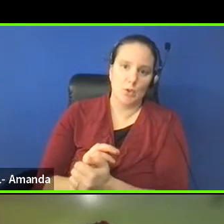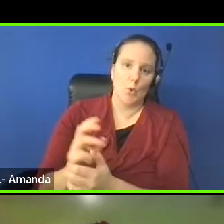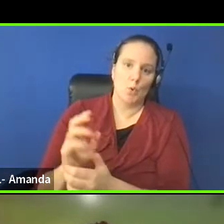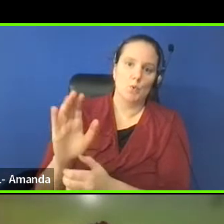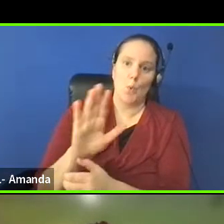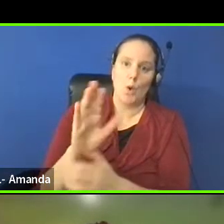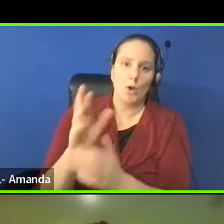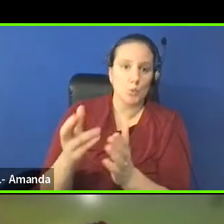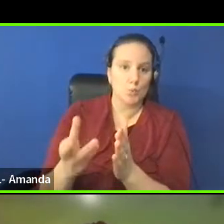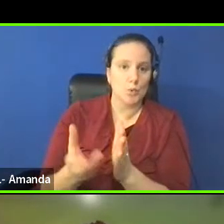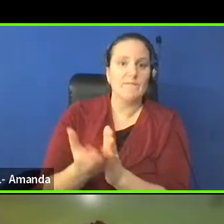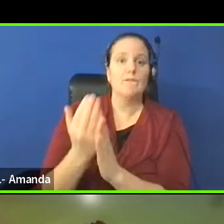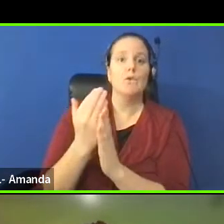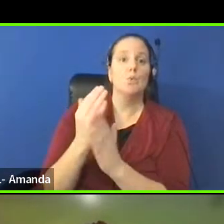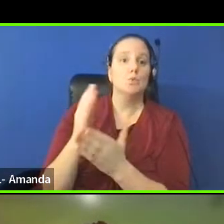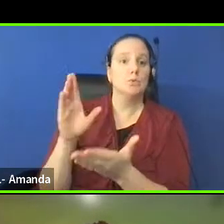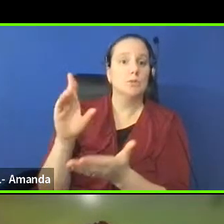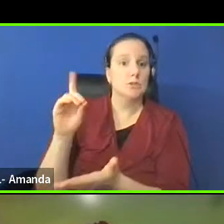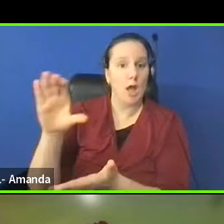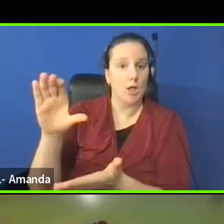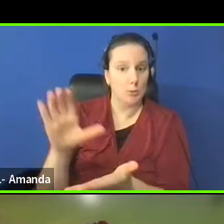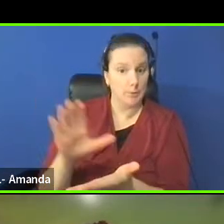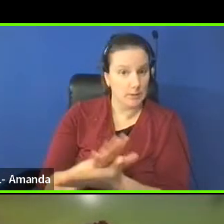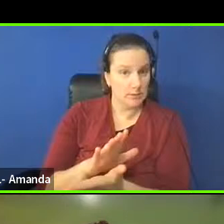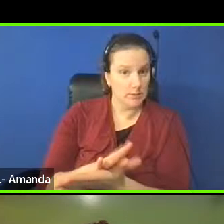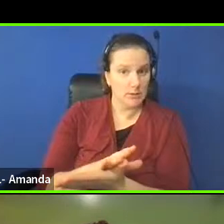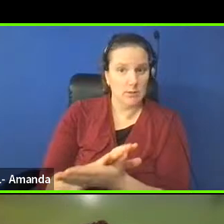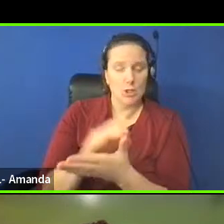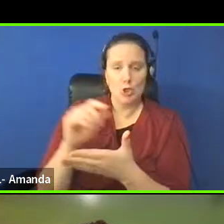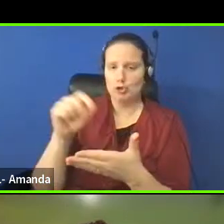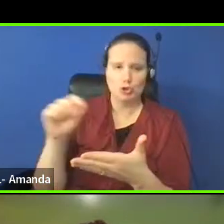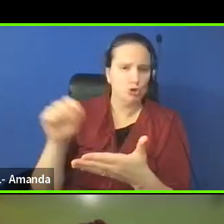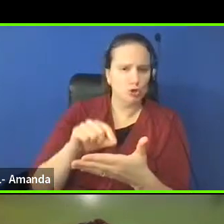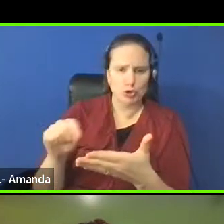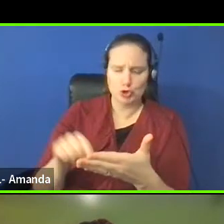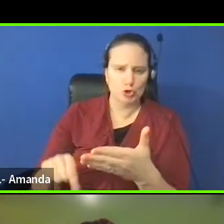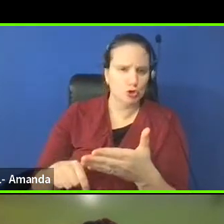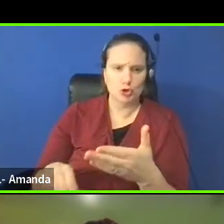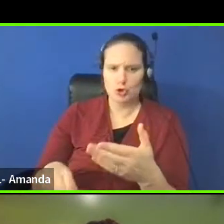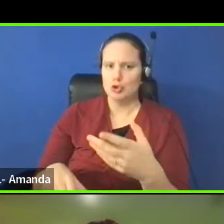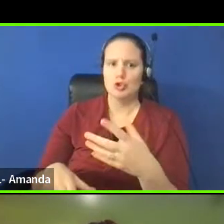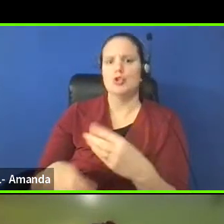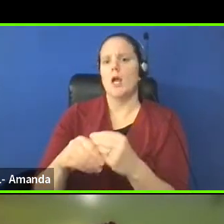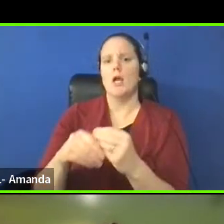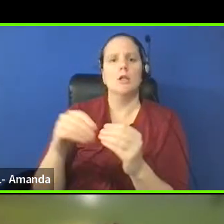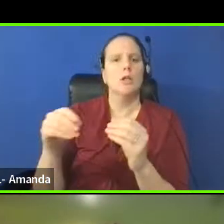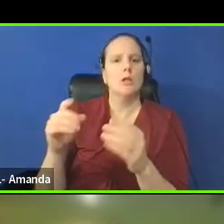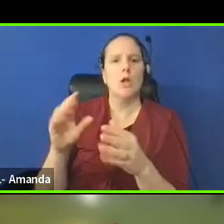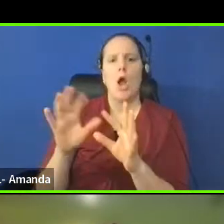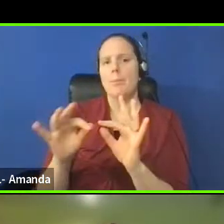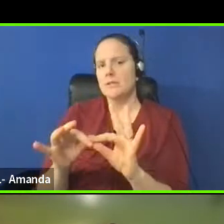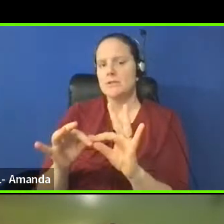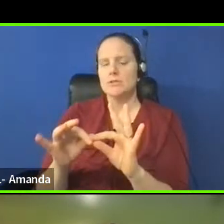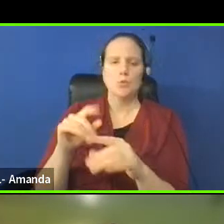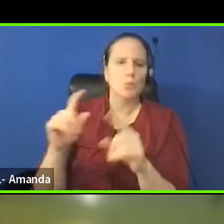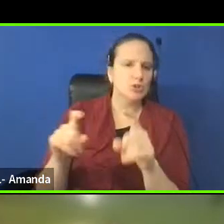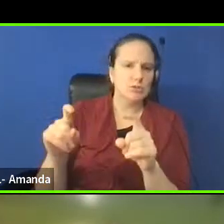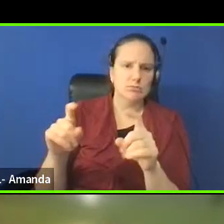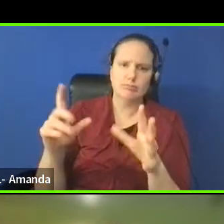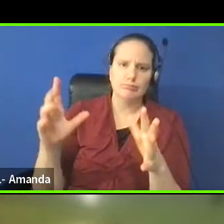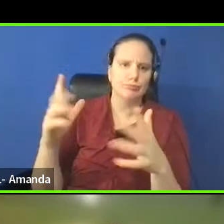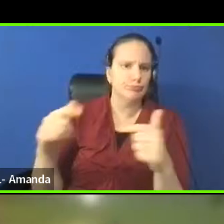your review of the document and mark it up, add comments, add questions, all of